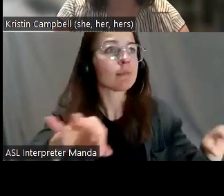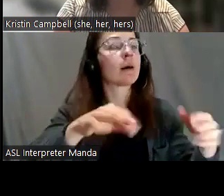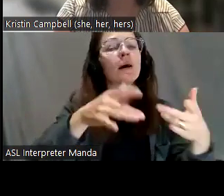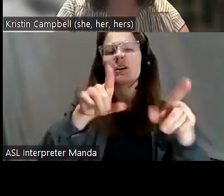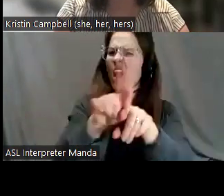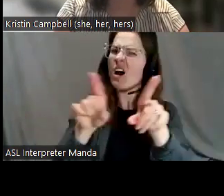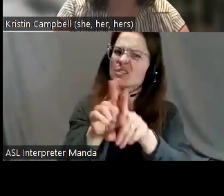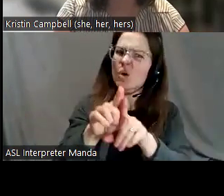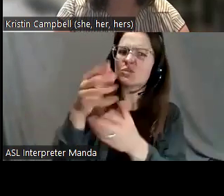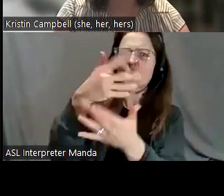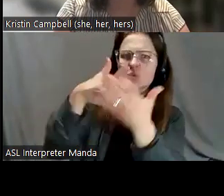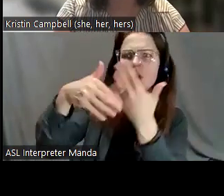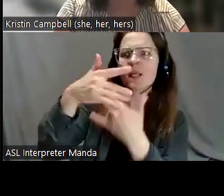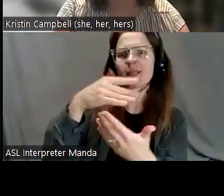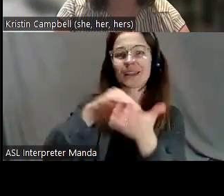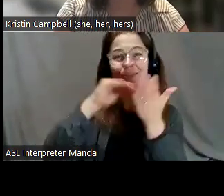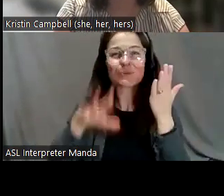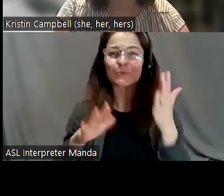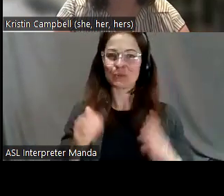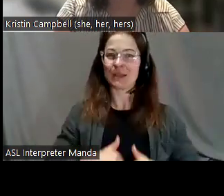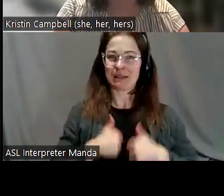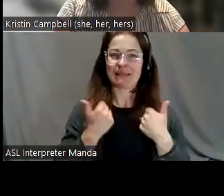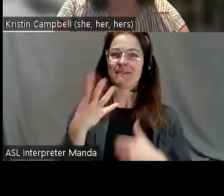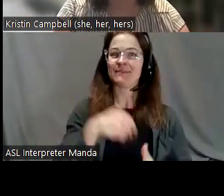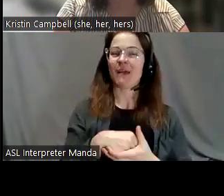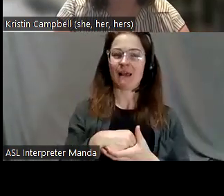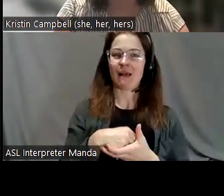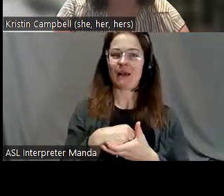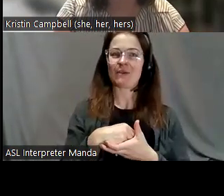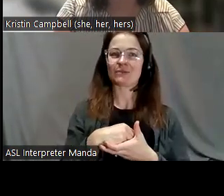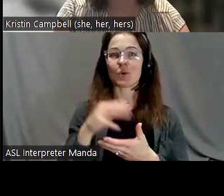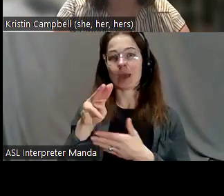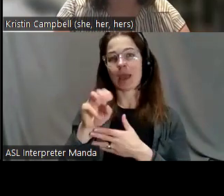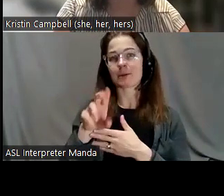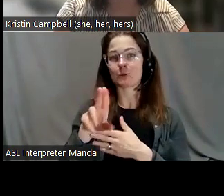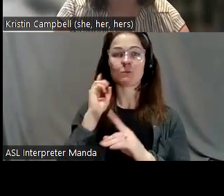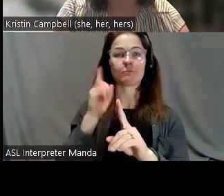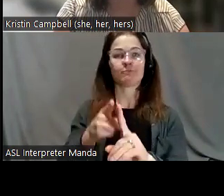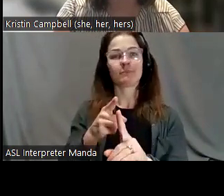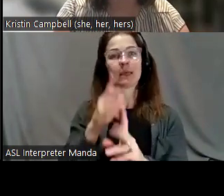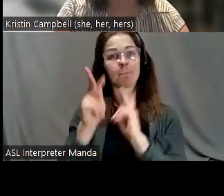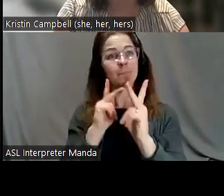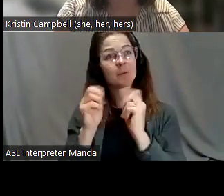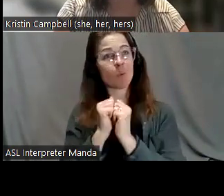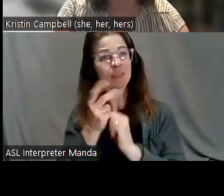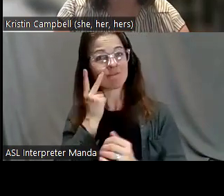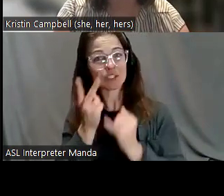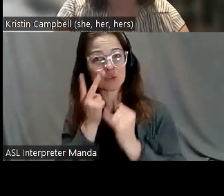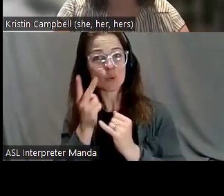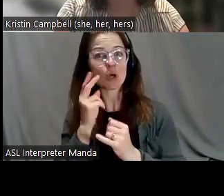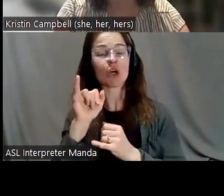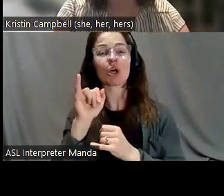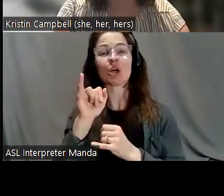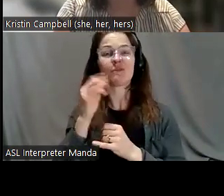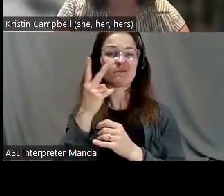the student life element, and we at MSU try to make sure that all of our students with visual impacts are fully supported